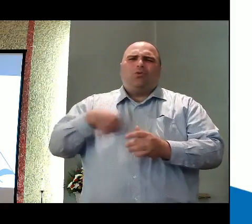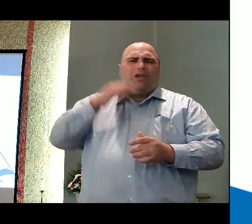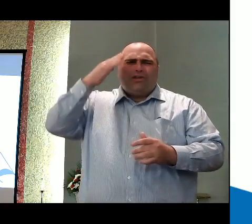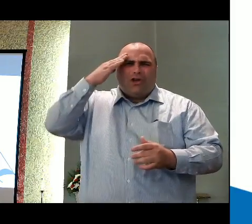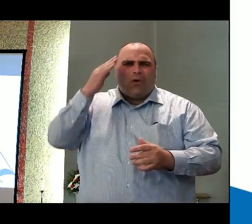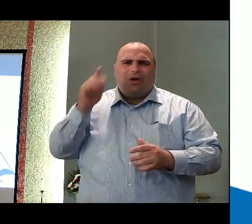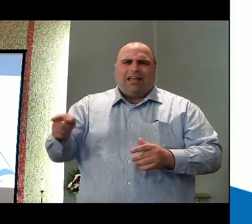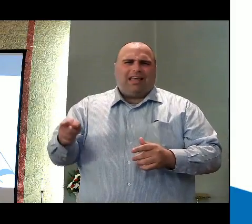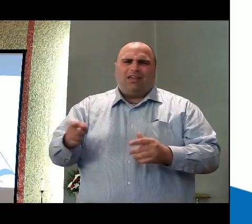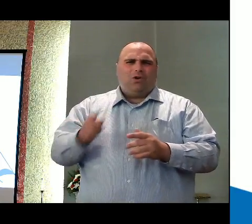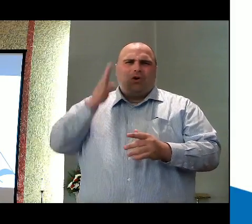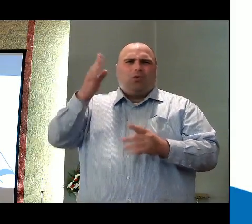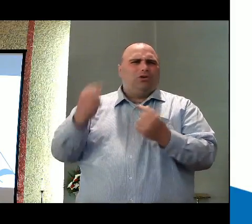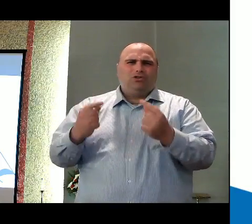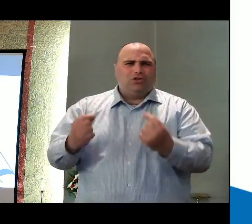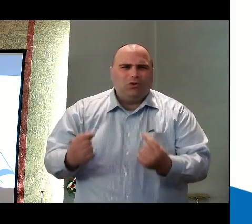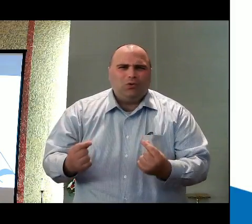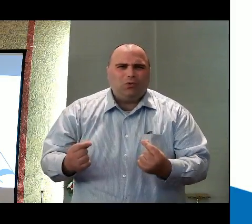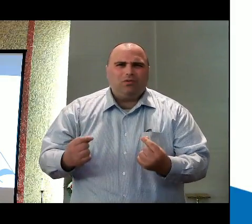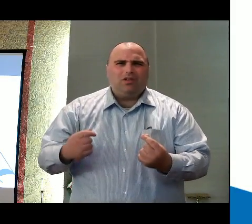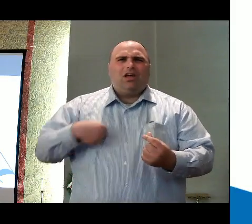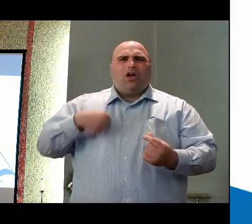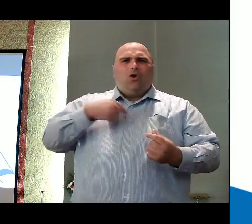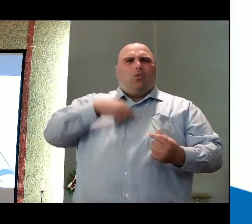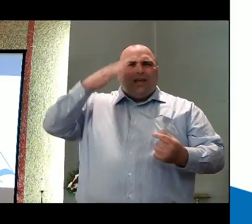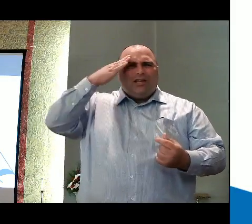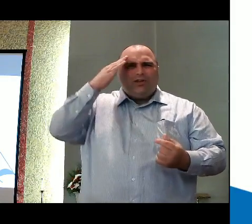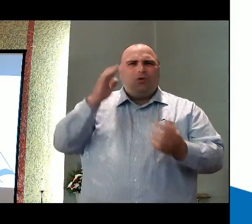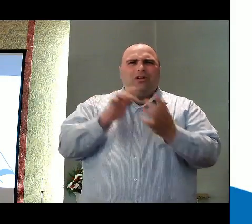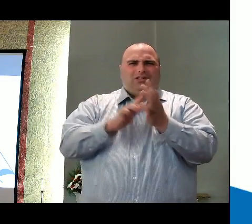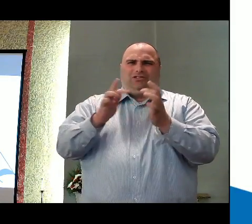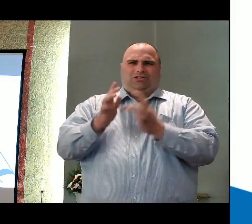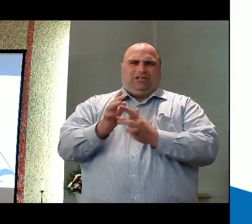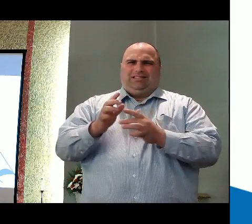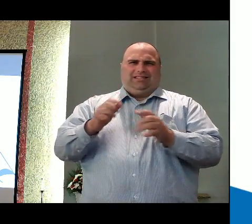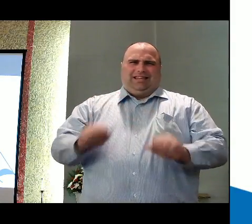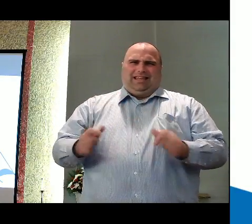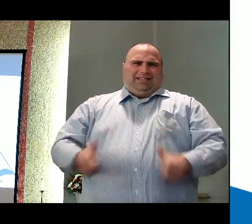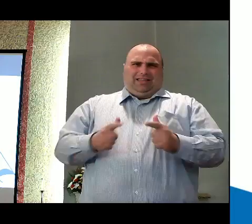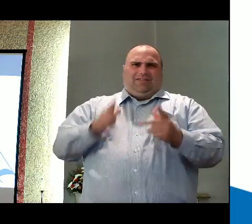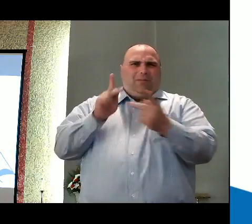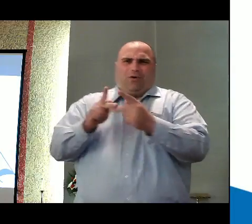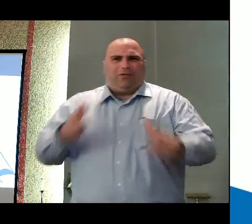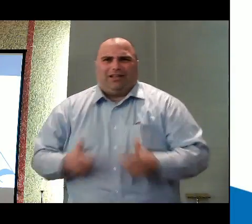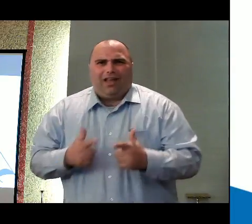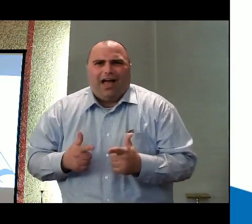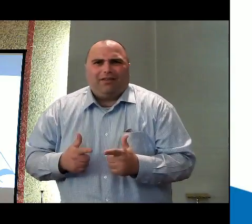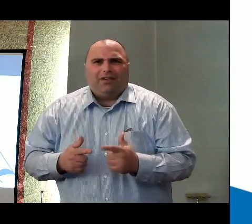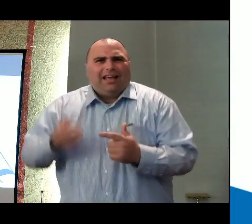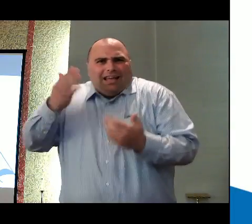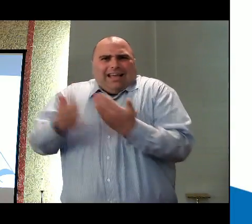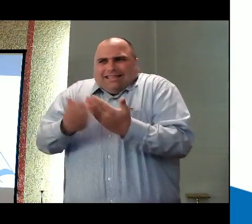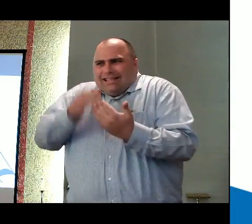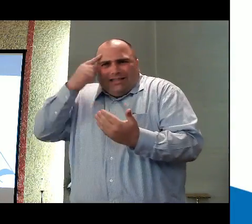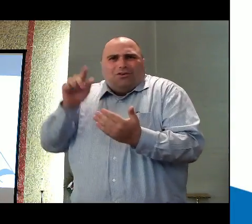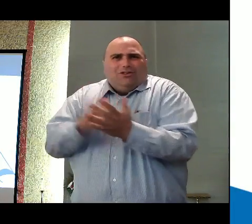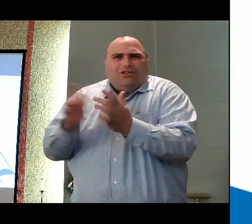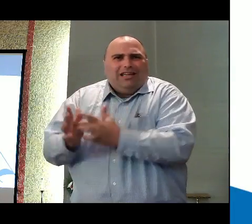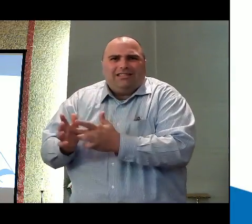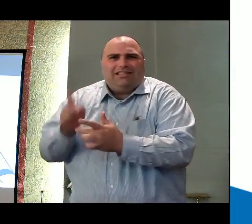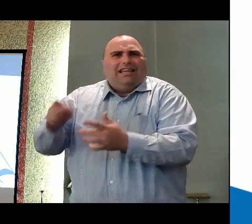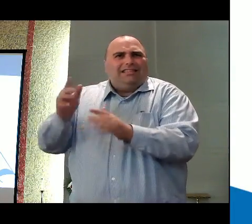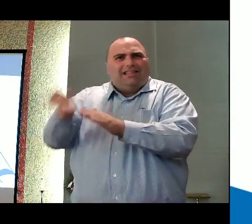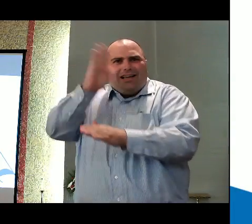show you something that I saw recently that is just absolutely incredible, that proves that this was God's plan from the beginning, even for those